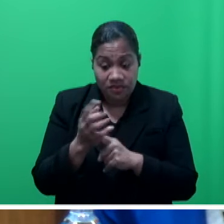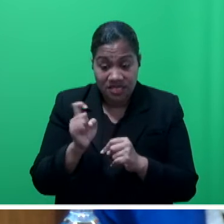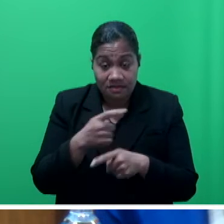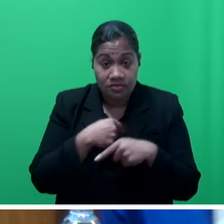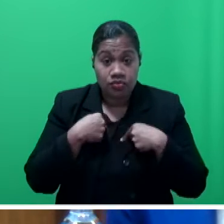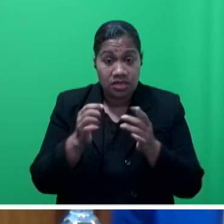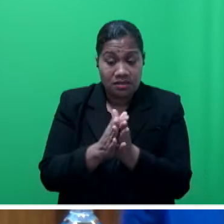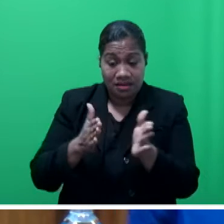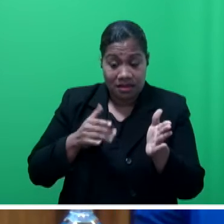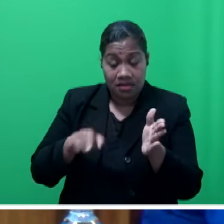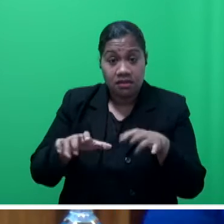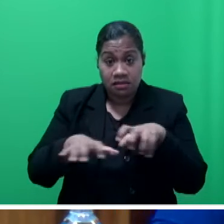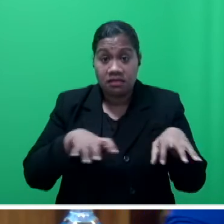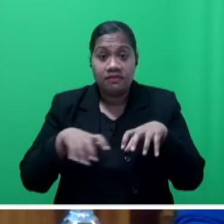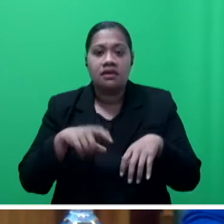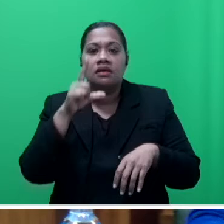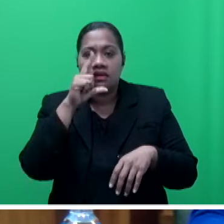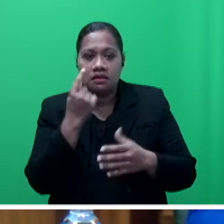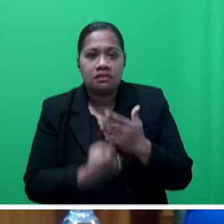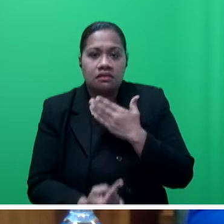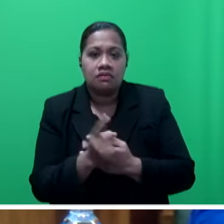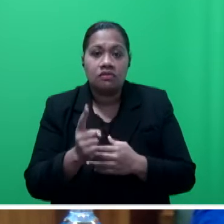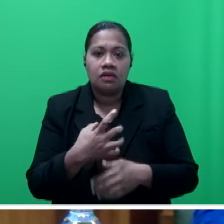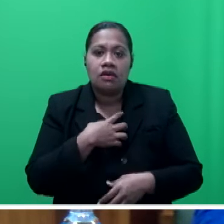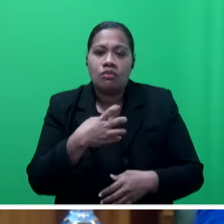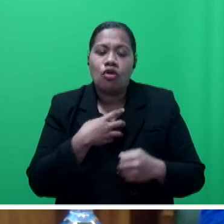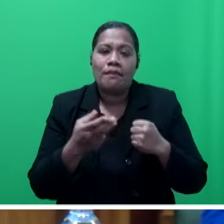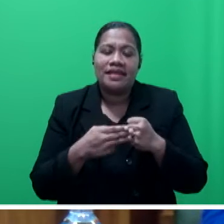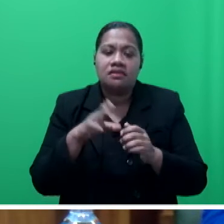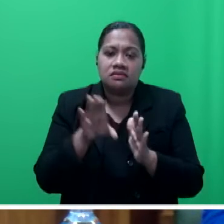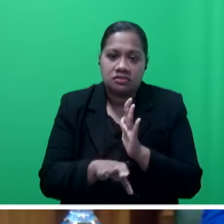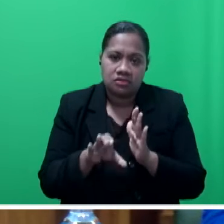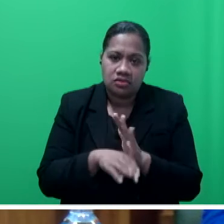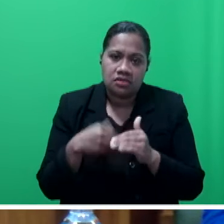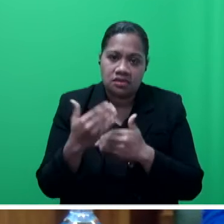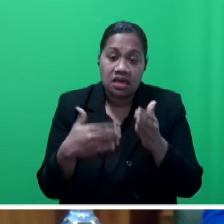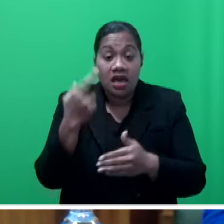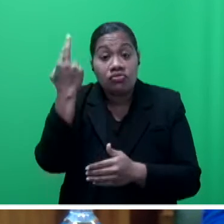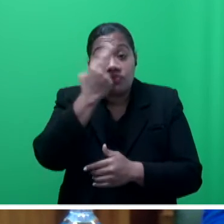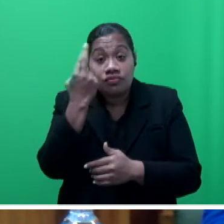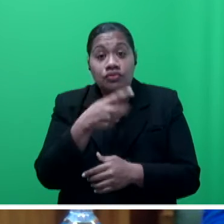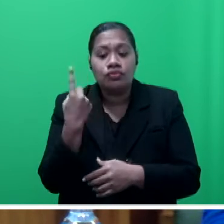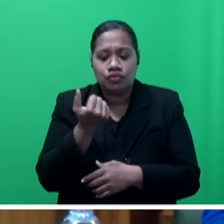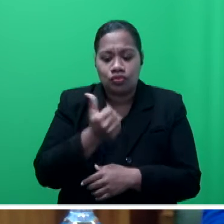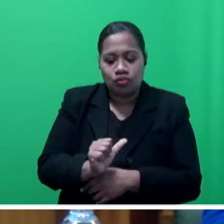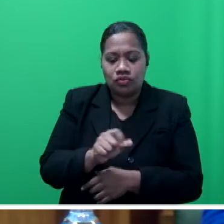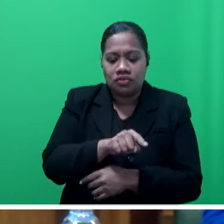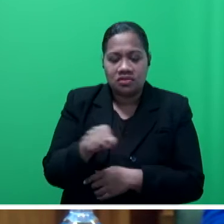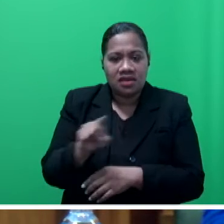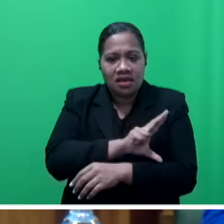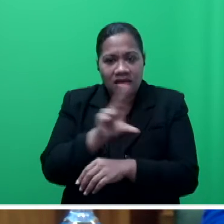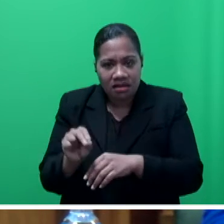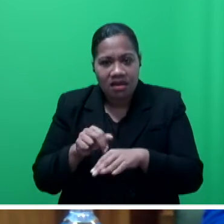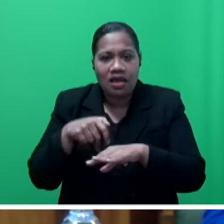such exercise, it can mean more maintenance costs over time and also pose a risk to those who use those